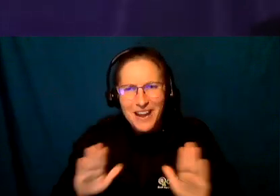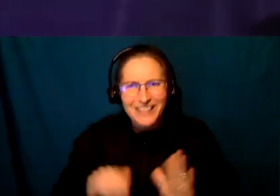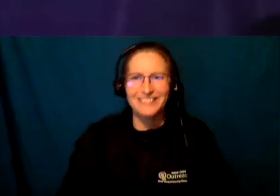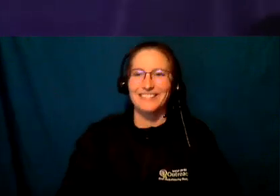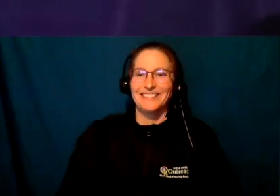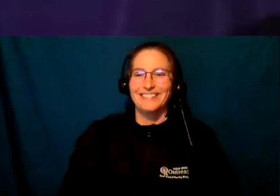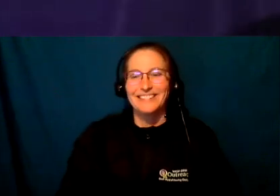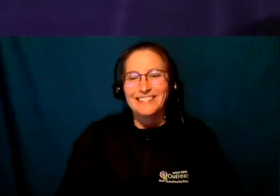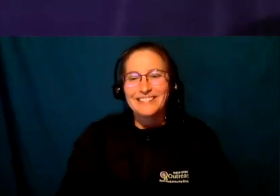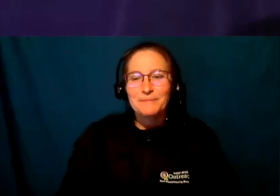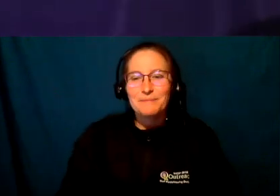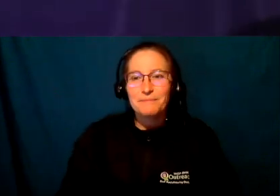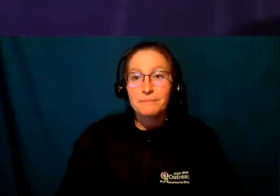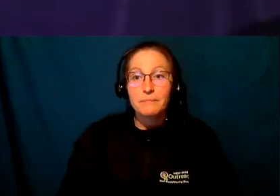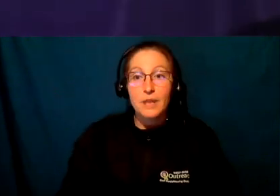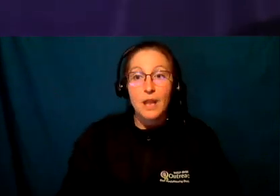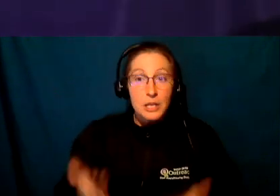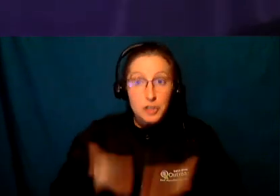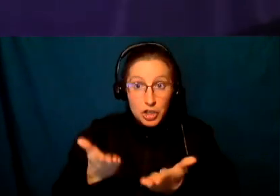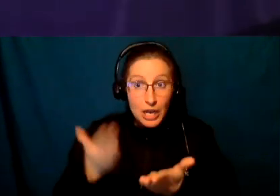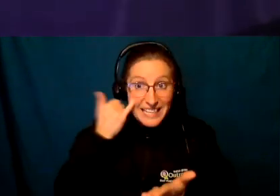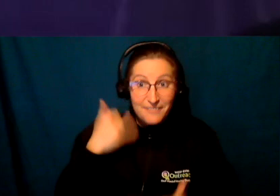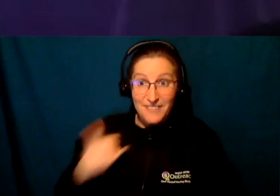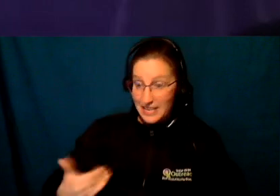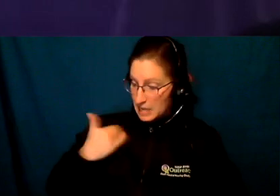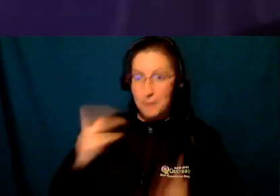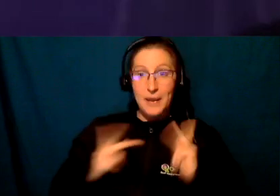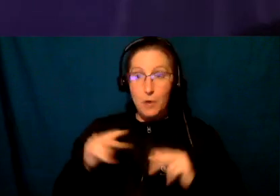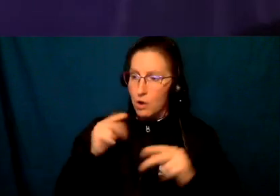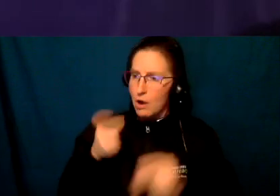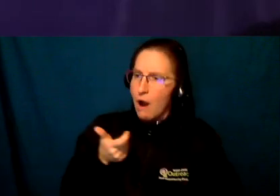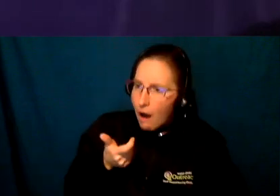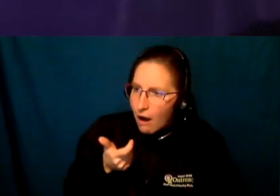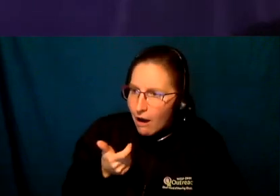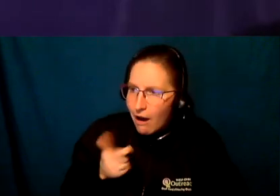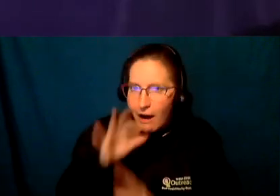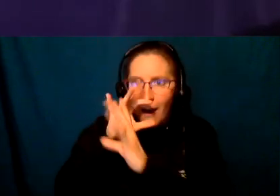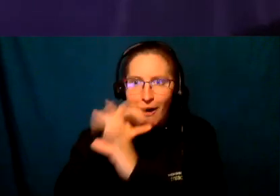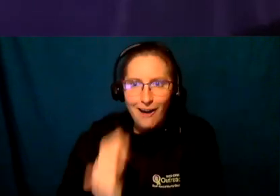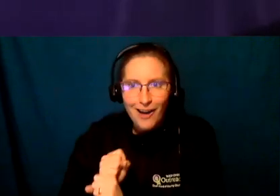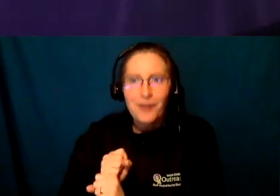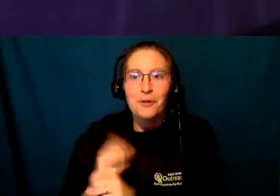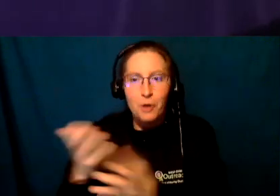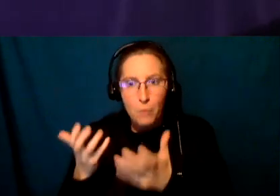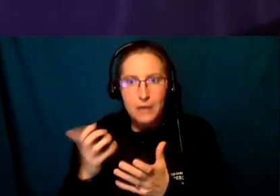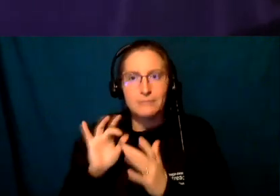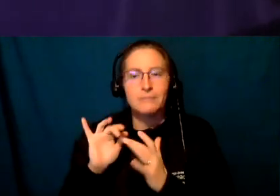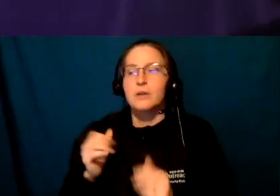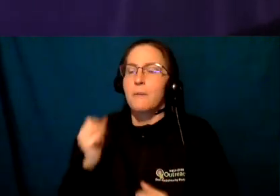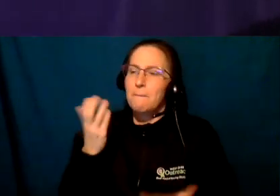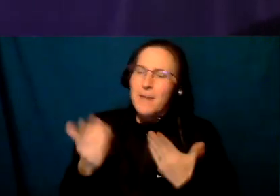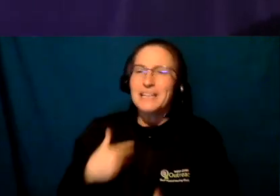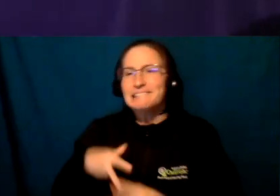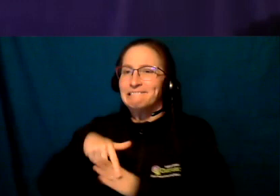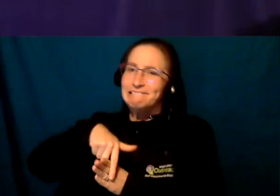So, what would you suggest for some young person who's watching this video? What would you say to convince them or to inspire